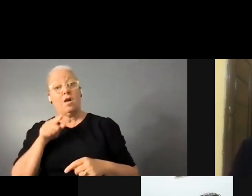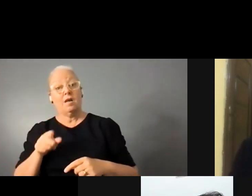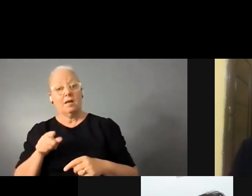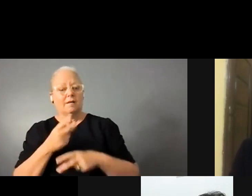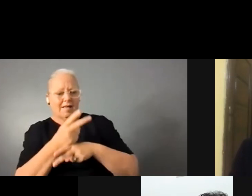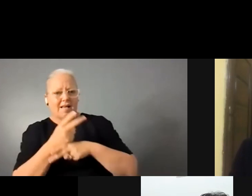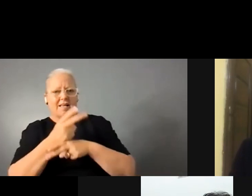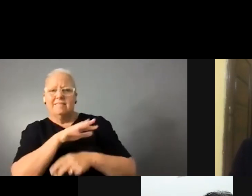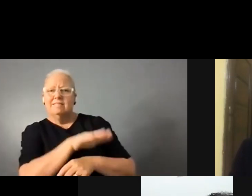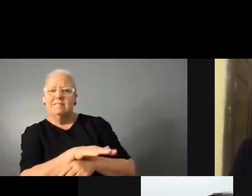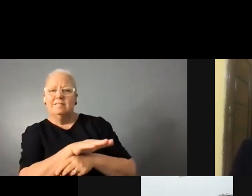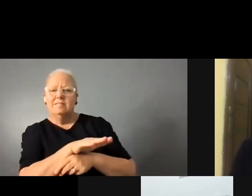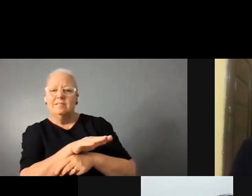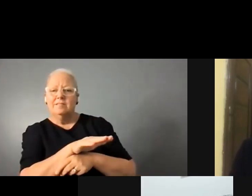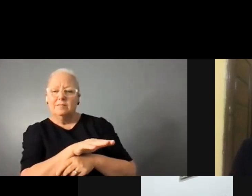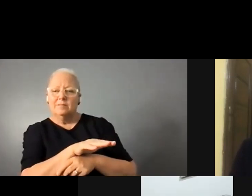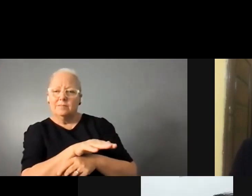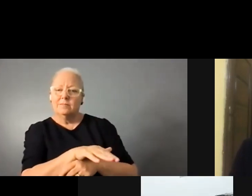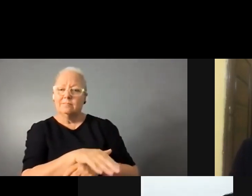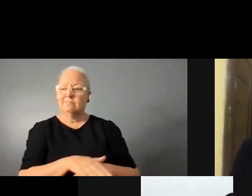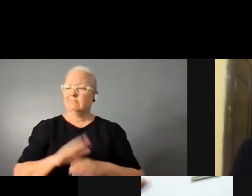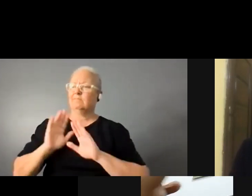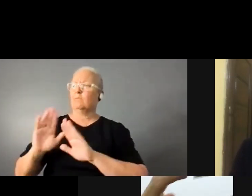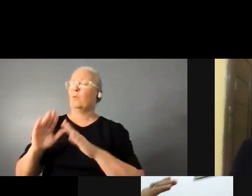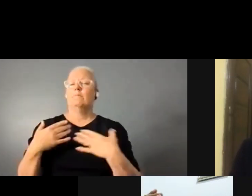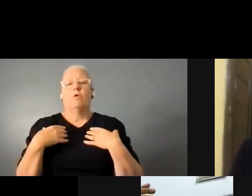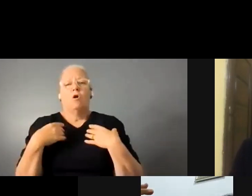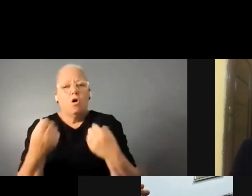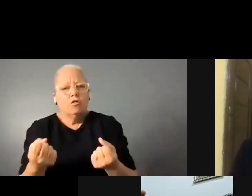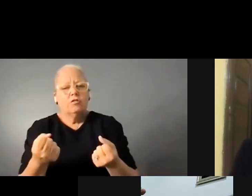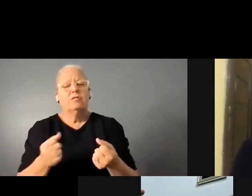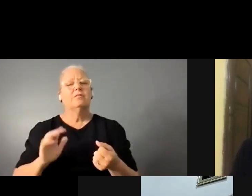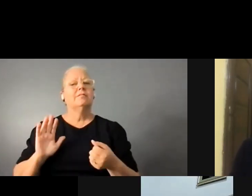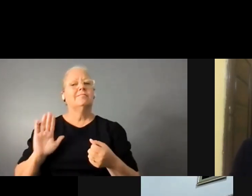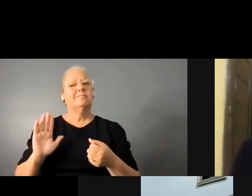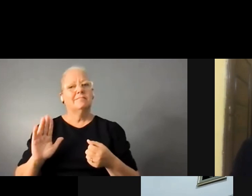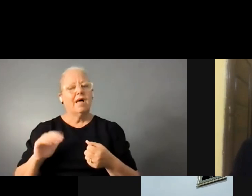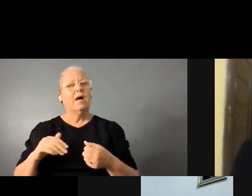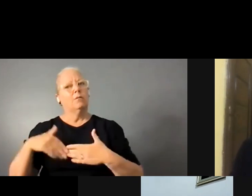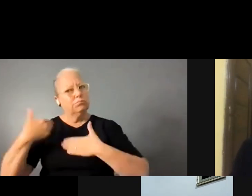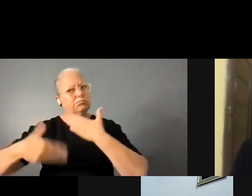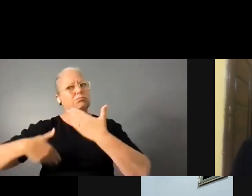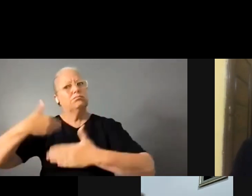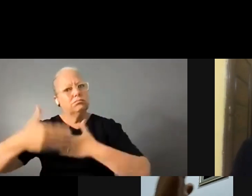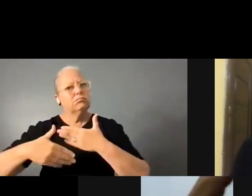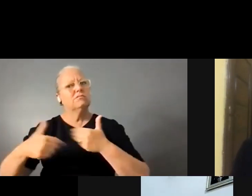someone in your condition to overcome all of these difficulties.